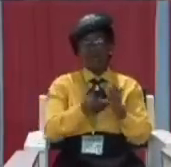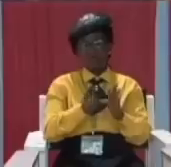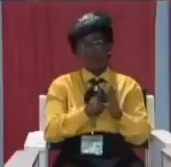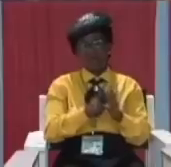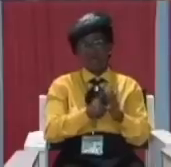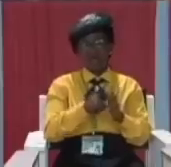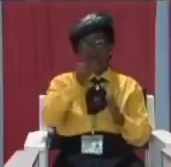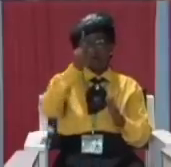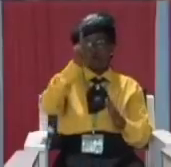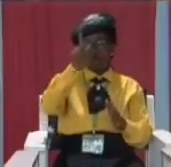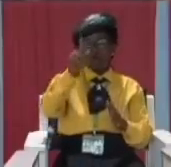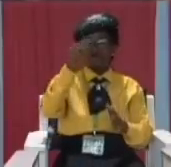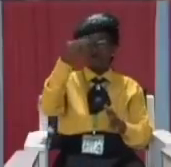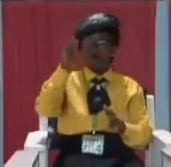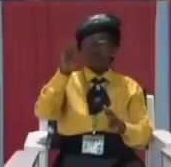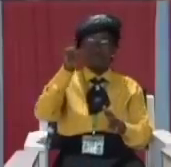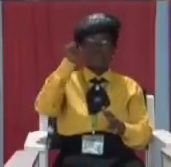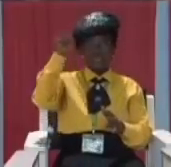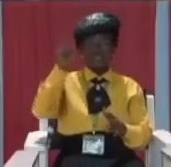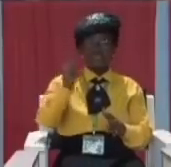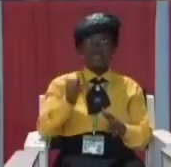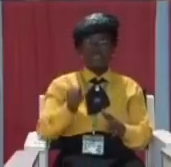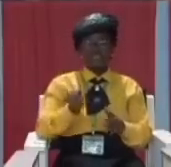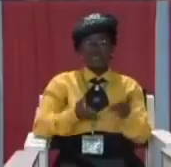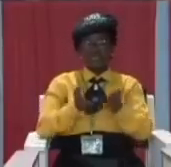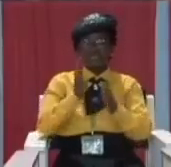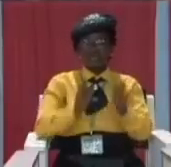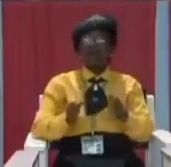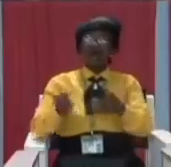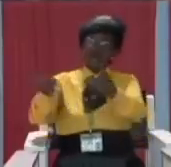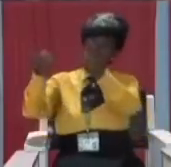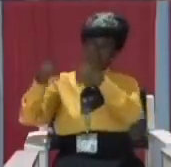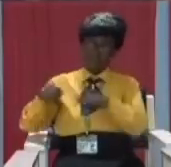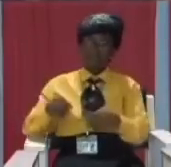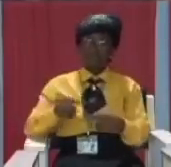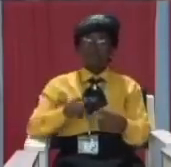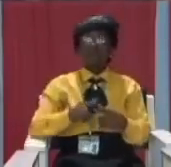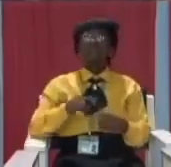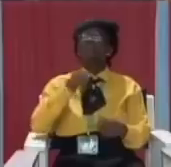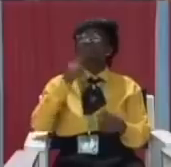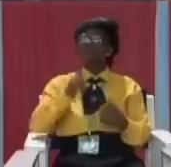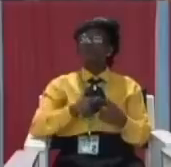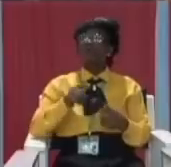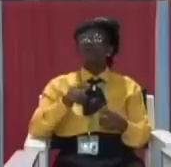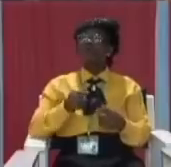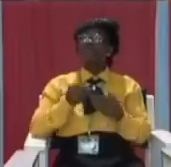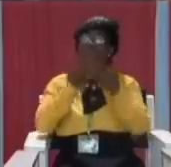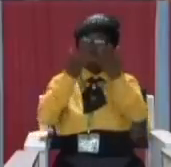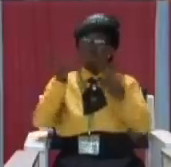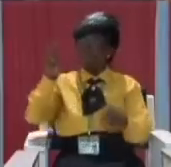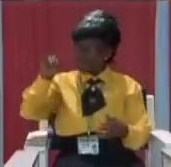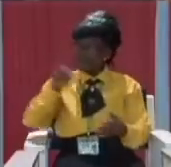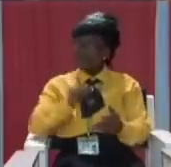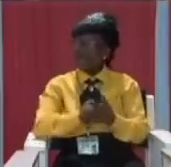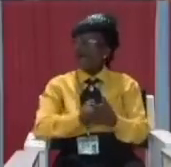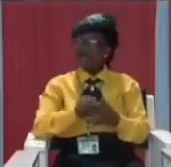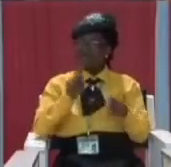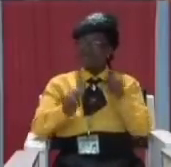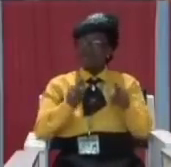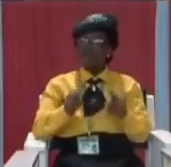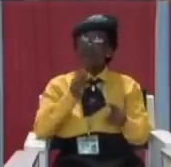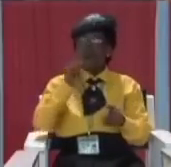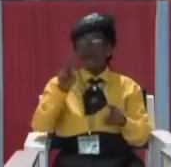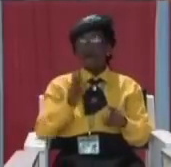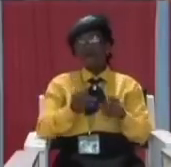one of his aides came in, probably to signal to him that the cabinet is waiting. He turned to the